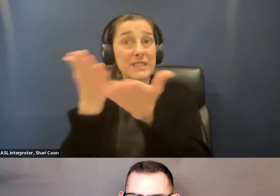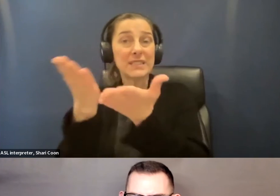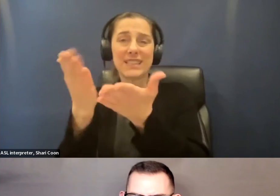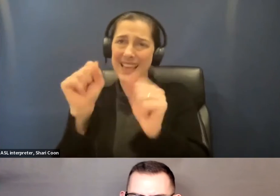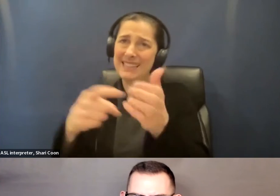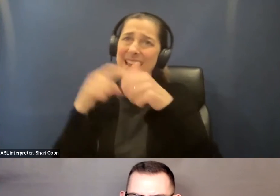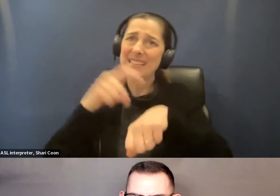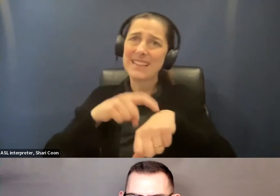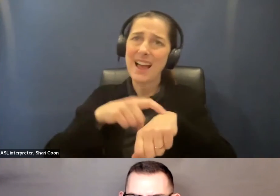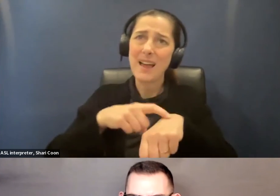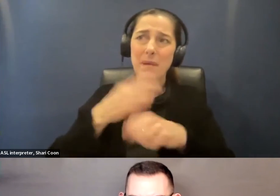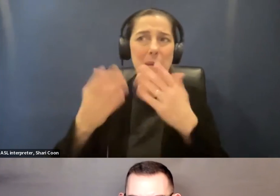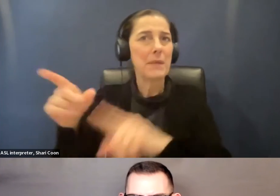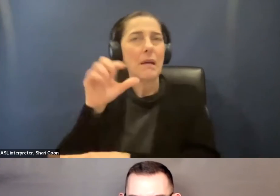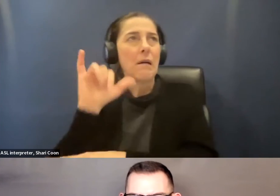student. And I think,